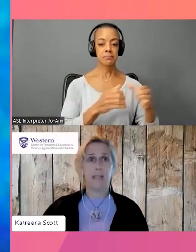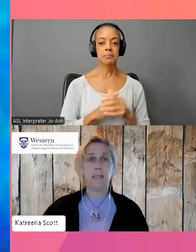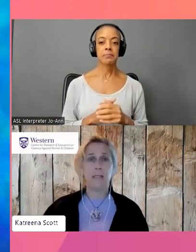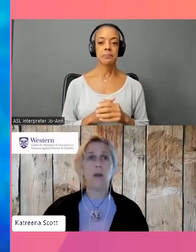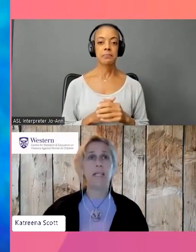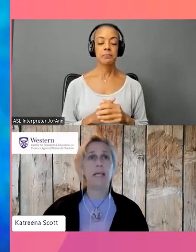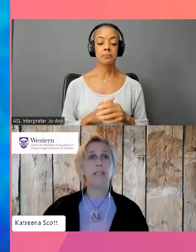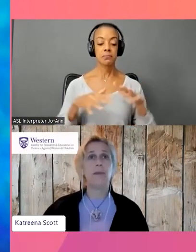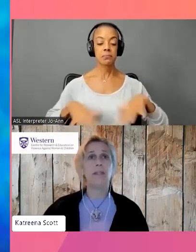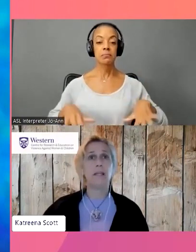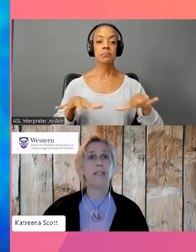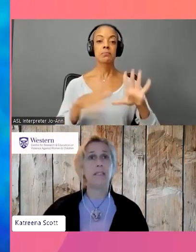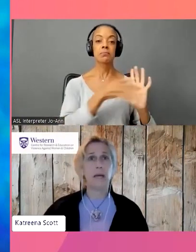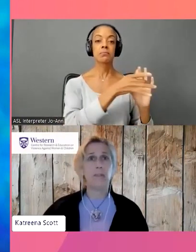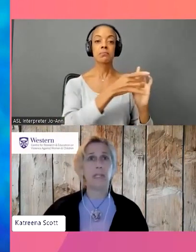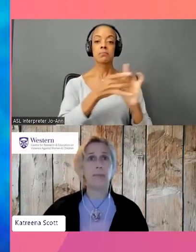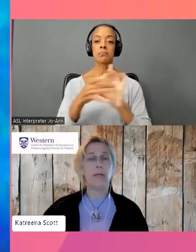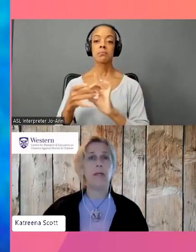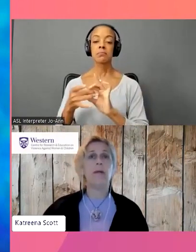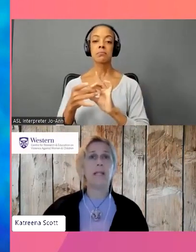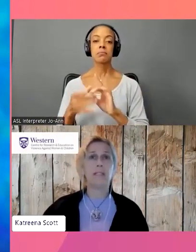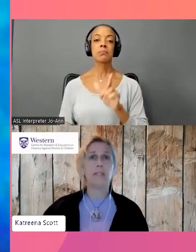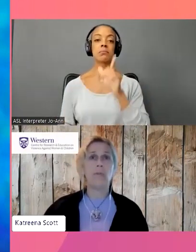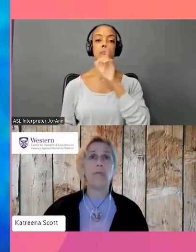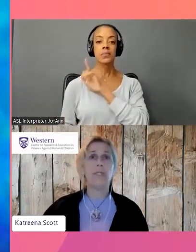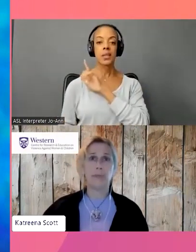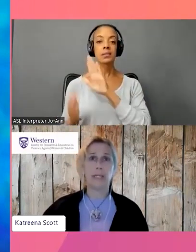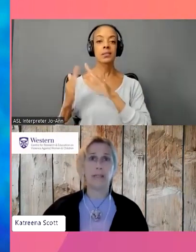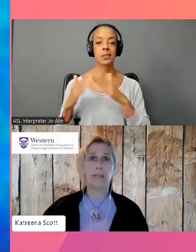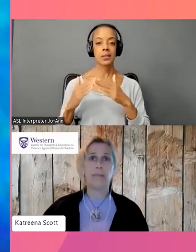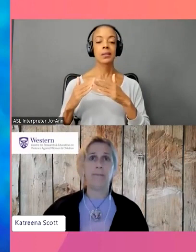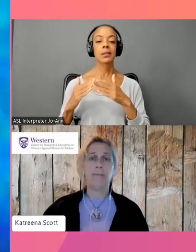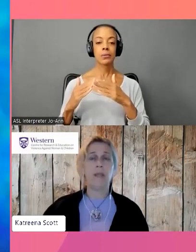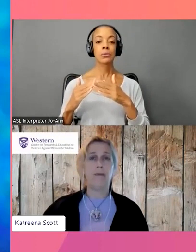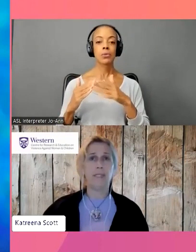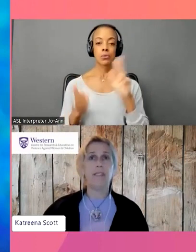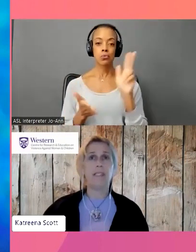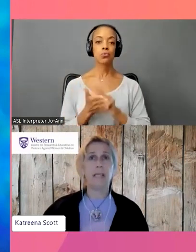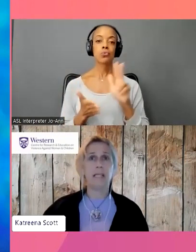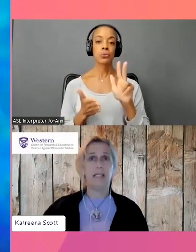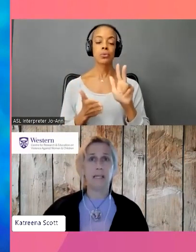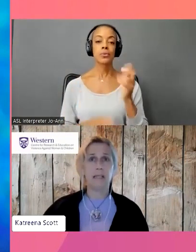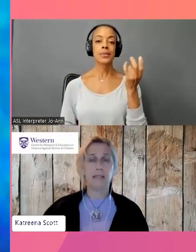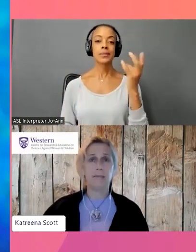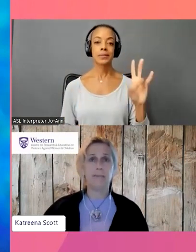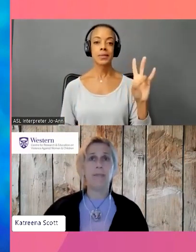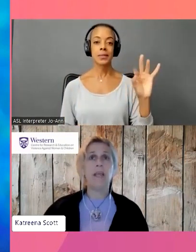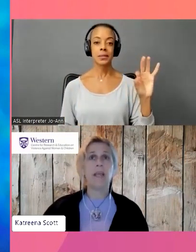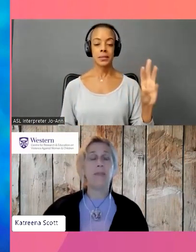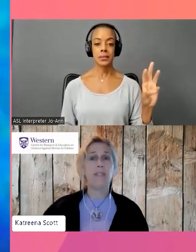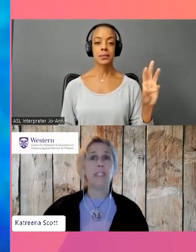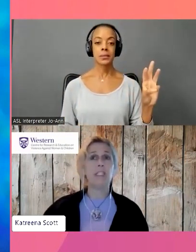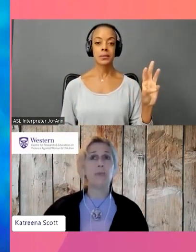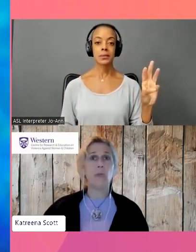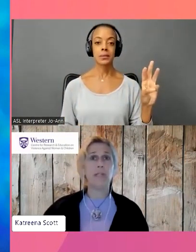These lands are connected with the London Township and Sombra Treaties of 1796